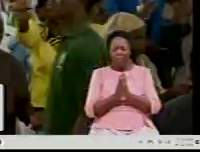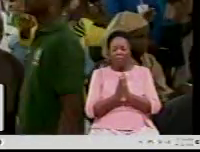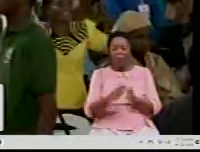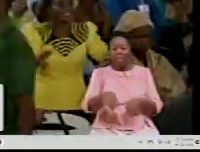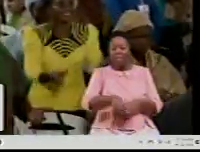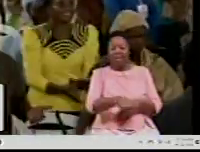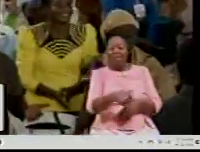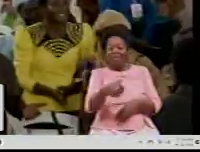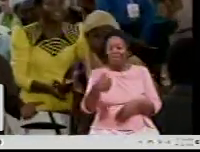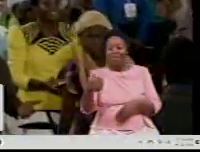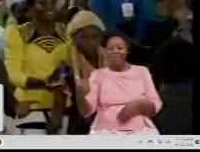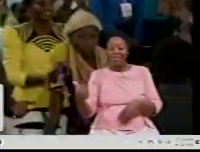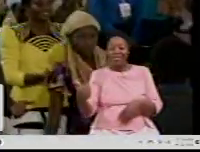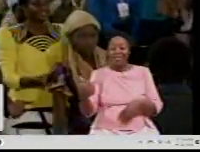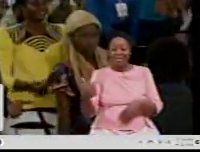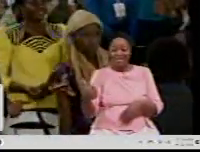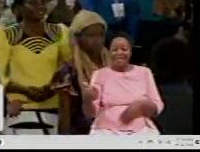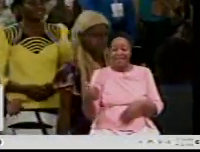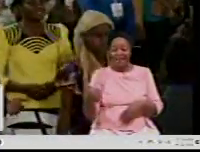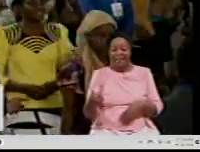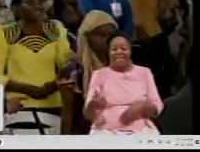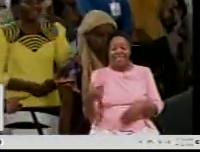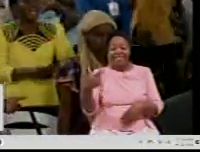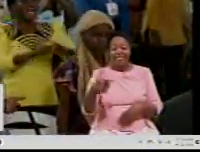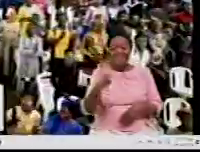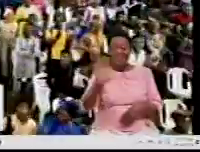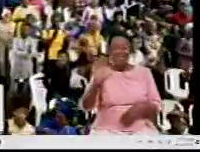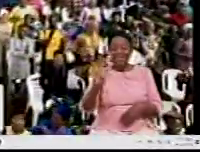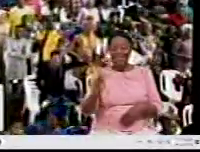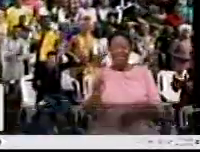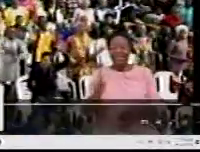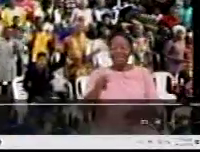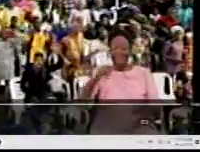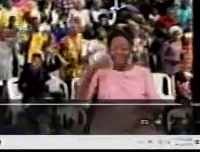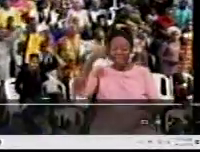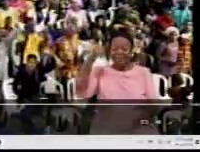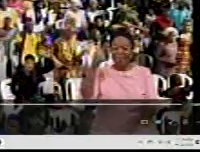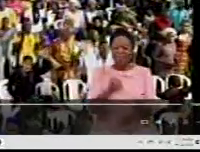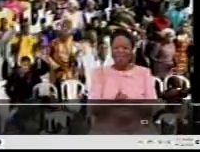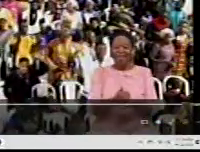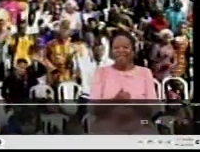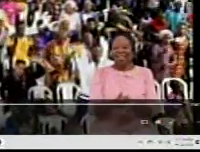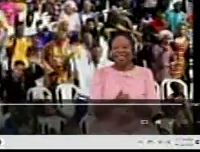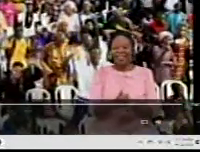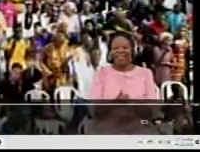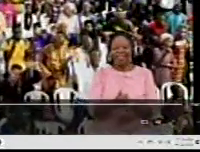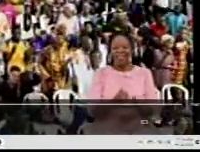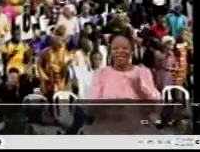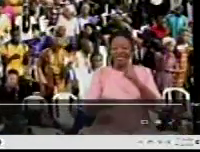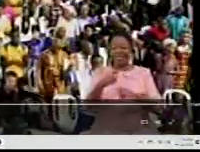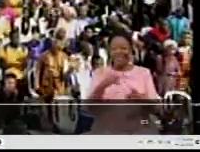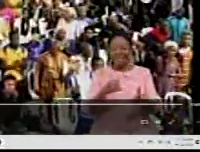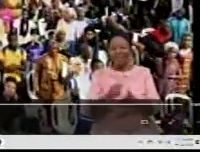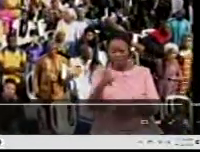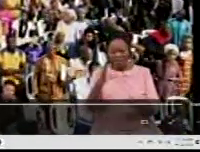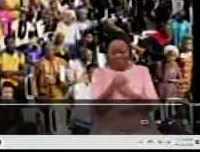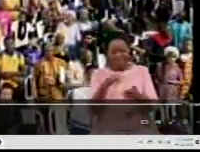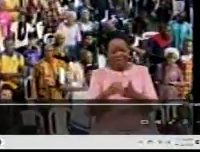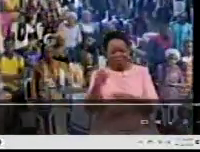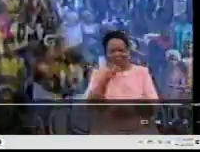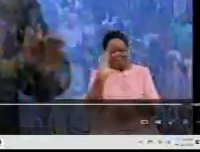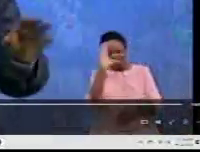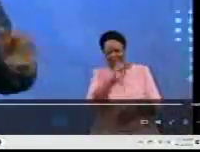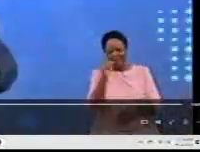Another Alpha location, amen. You've got it, you'll not miss